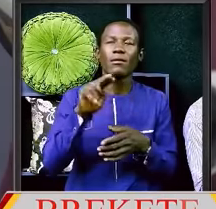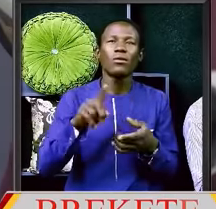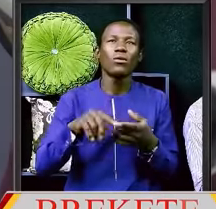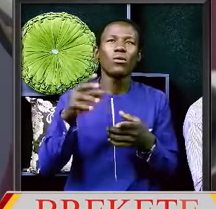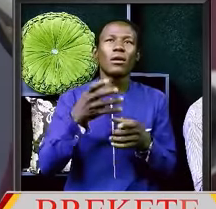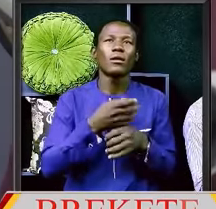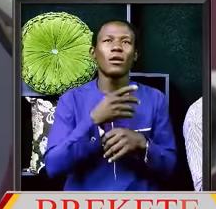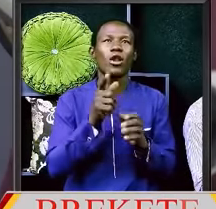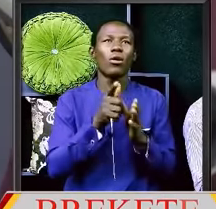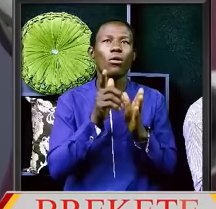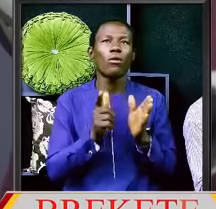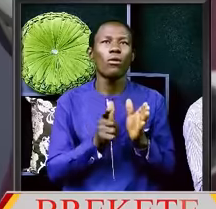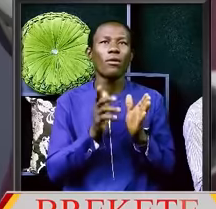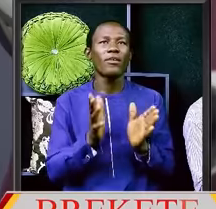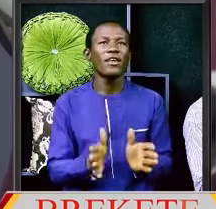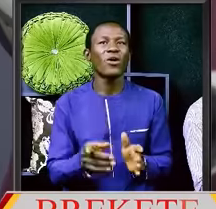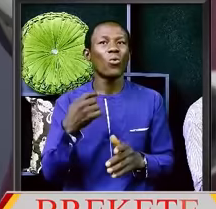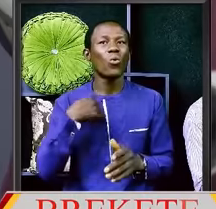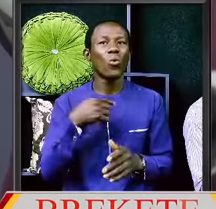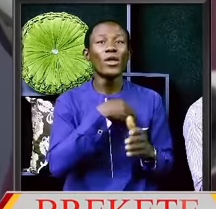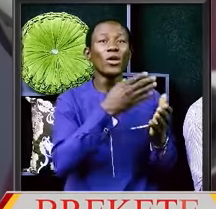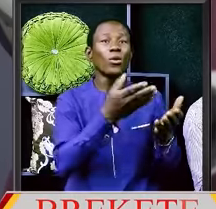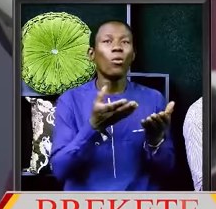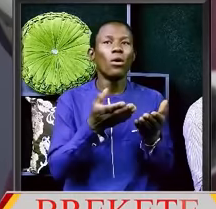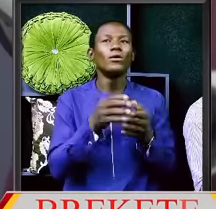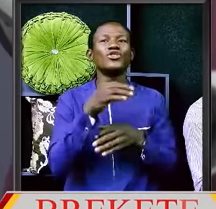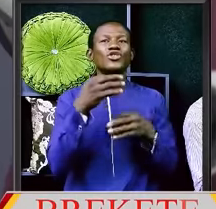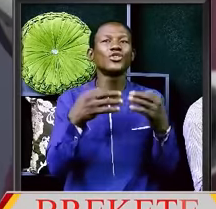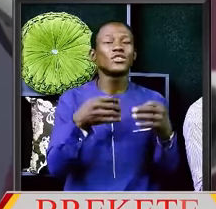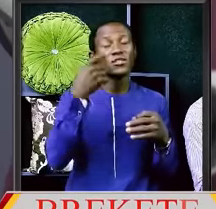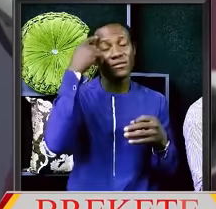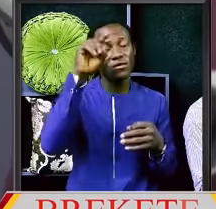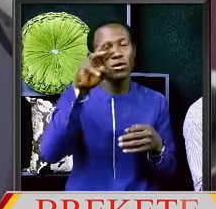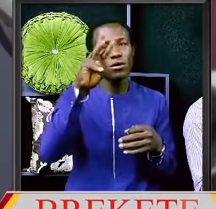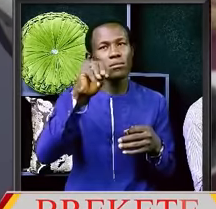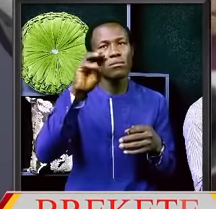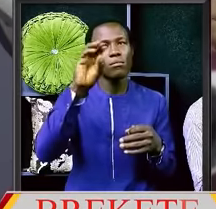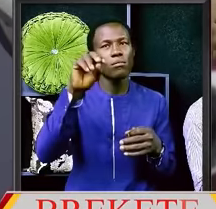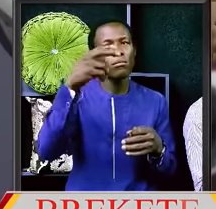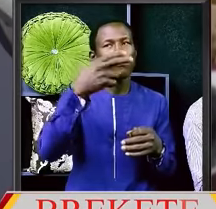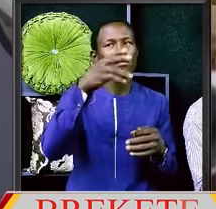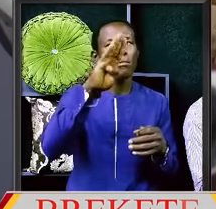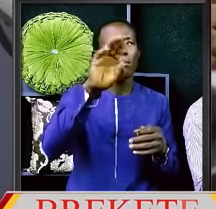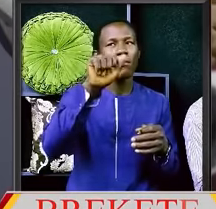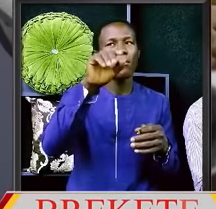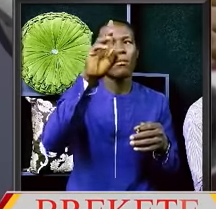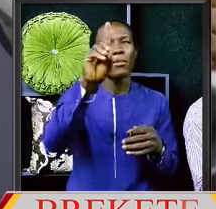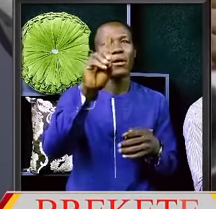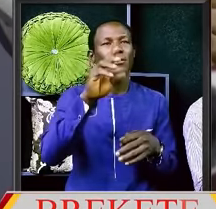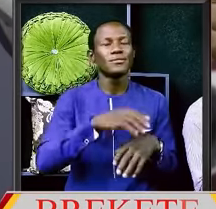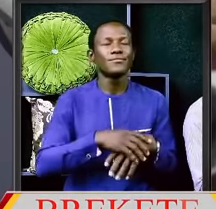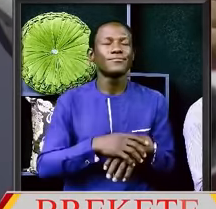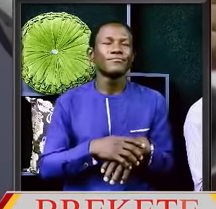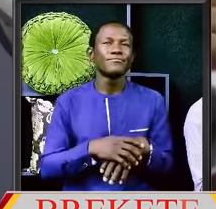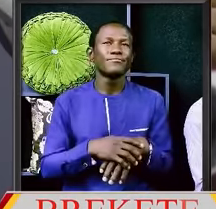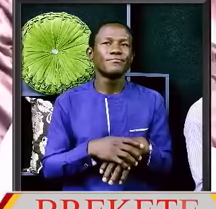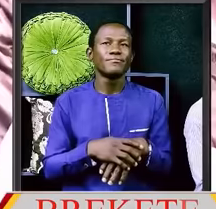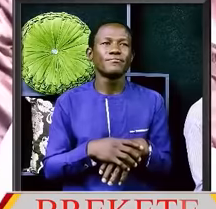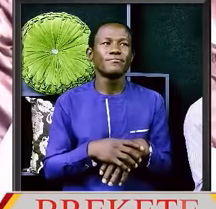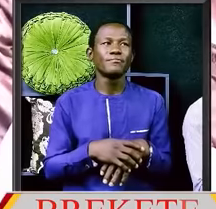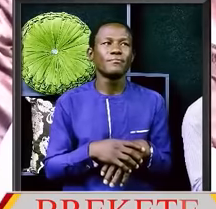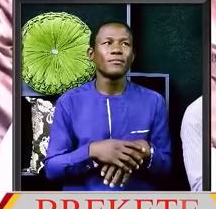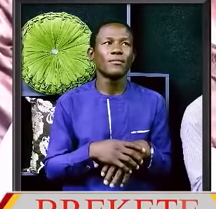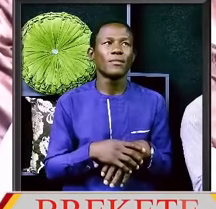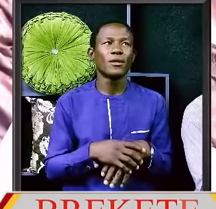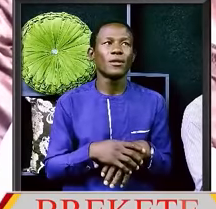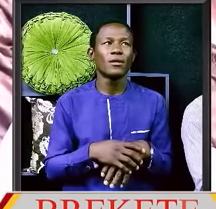want justice for Mohbad. The wife herself, she was the one that went to Falano on behalf of the family.